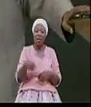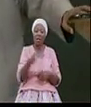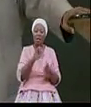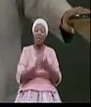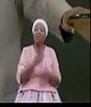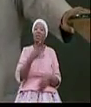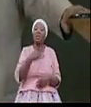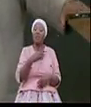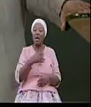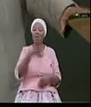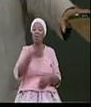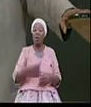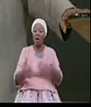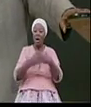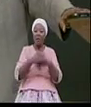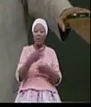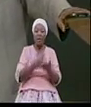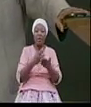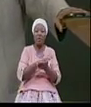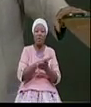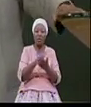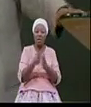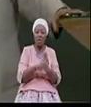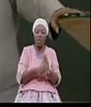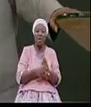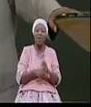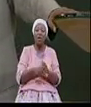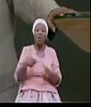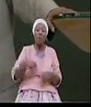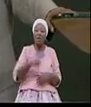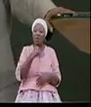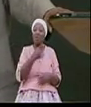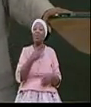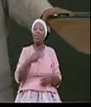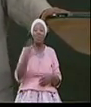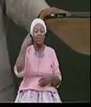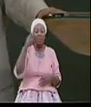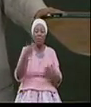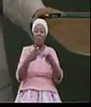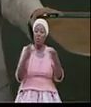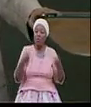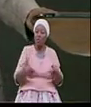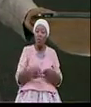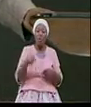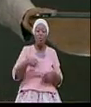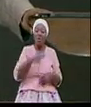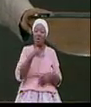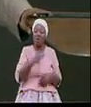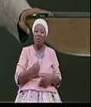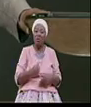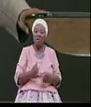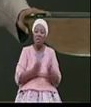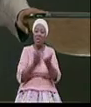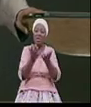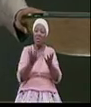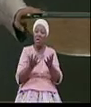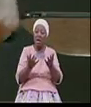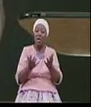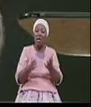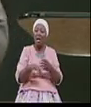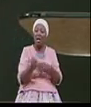after righteousness. We're not thirsty for position. We're not eager for any kind